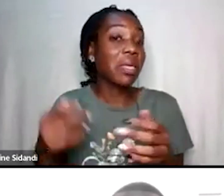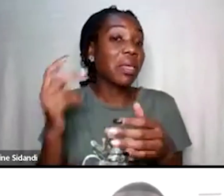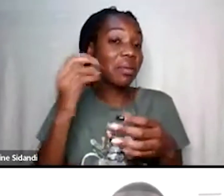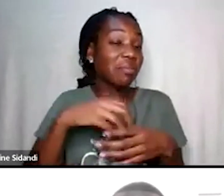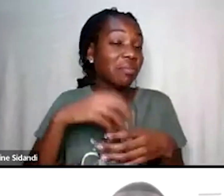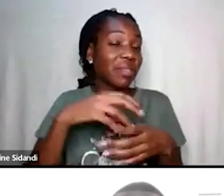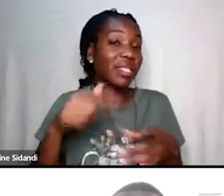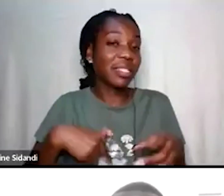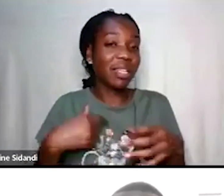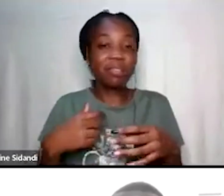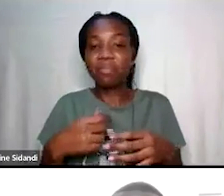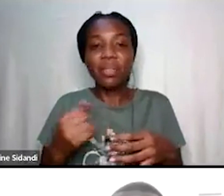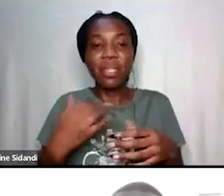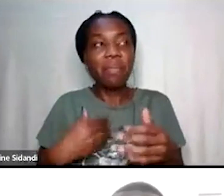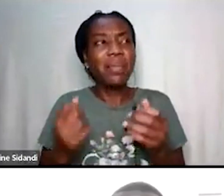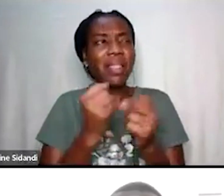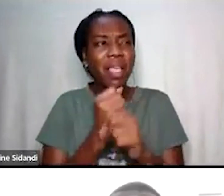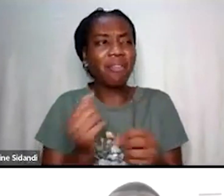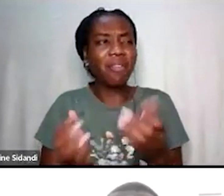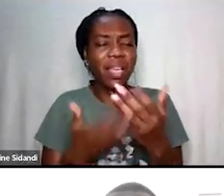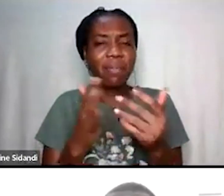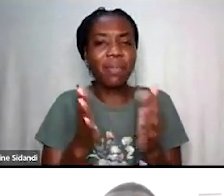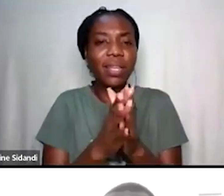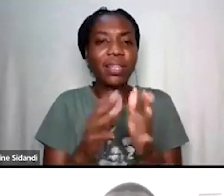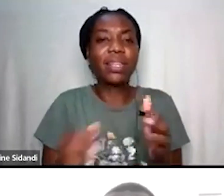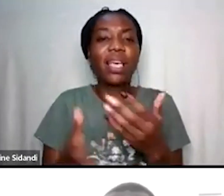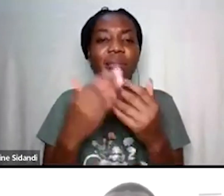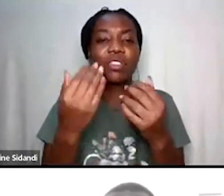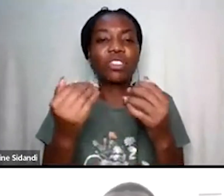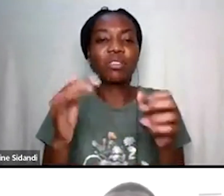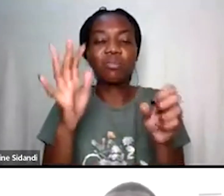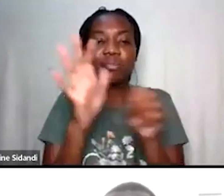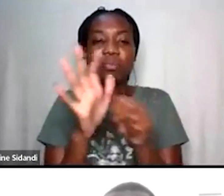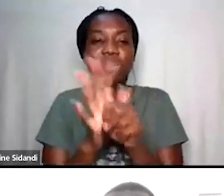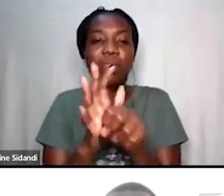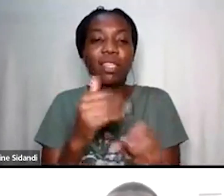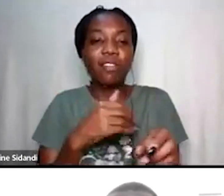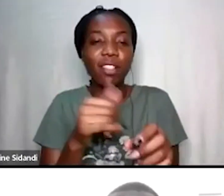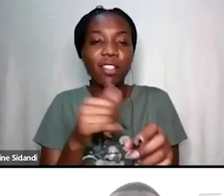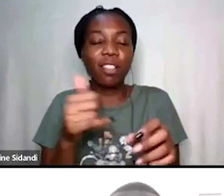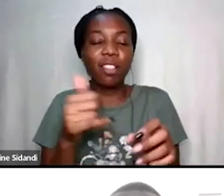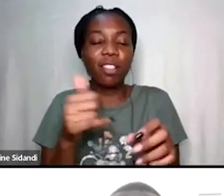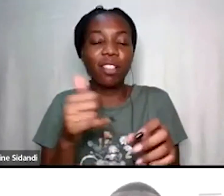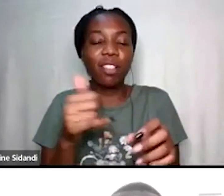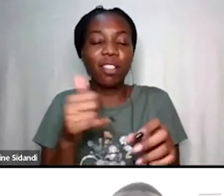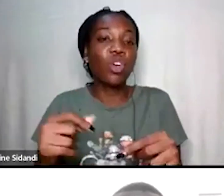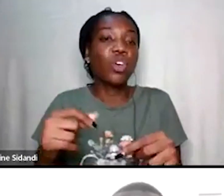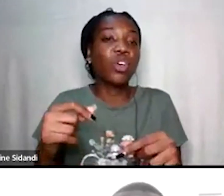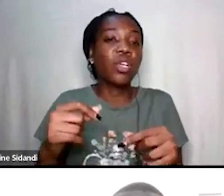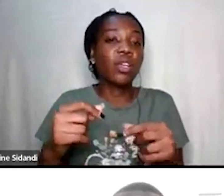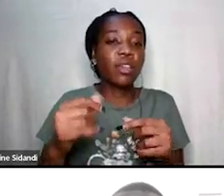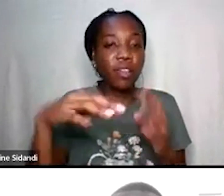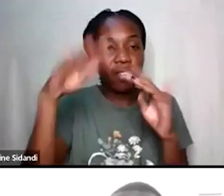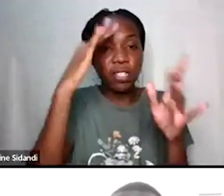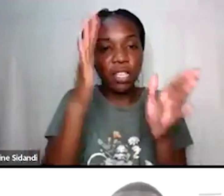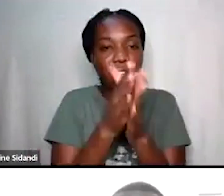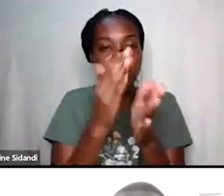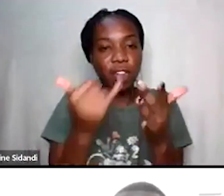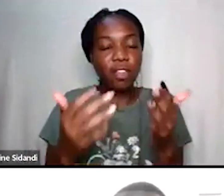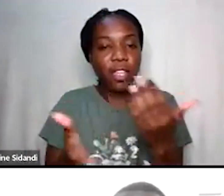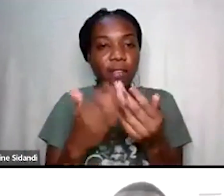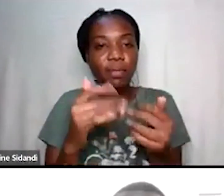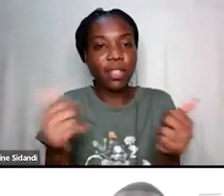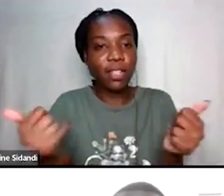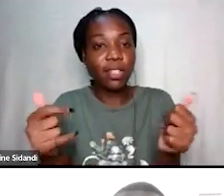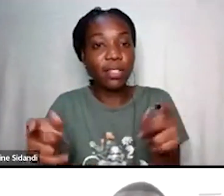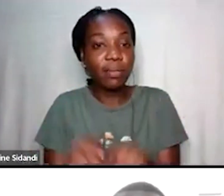helping and I've helped so many children. Some of them have even gone up to university, now they're working, and I'm also now helping others. So when you buy a book,